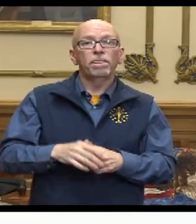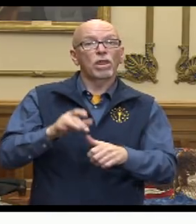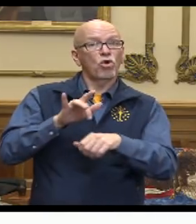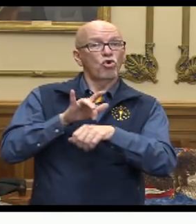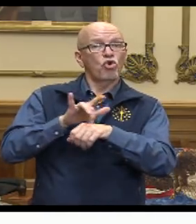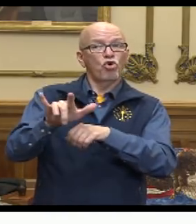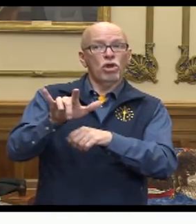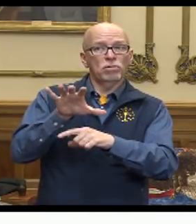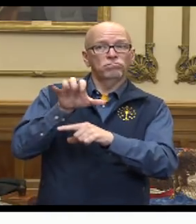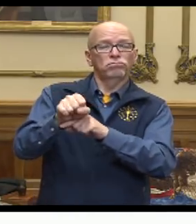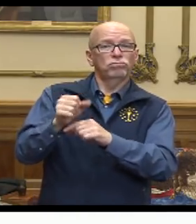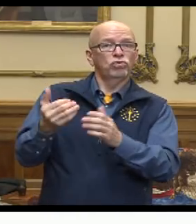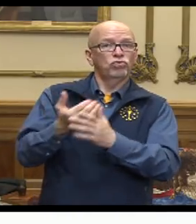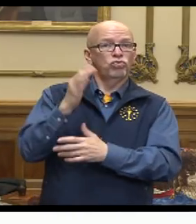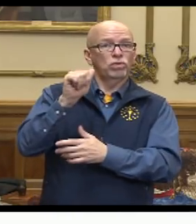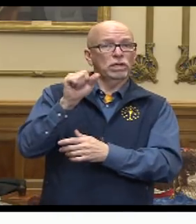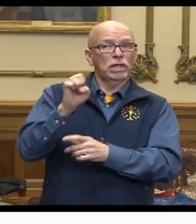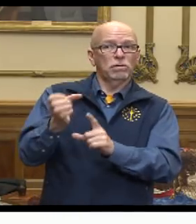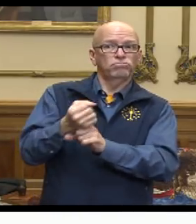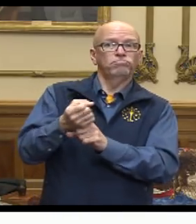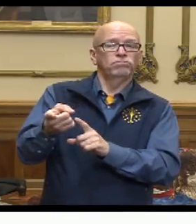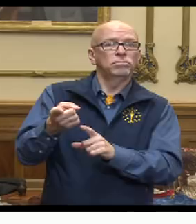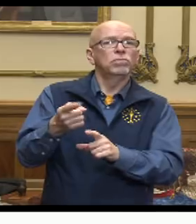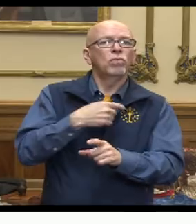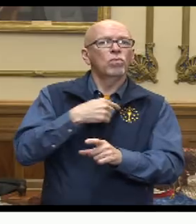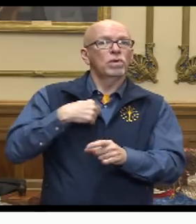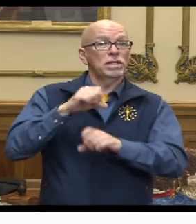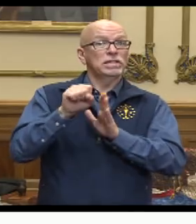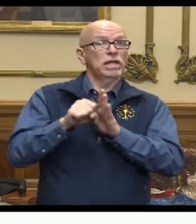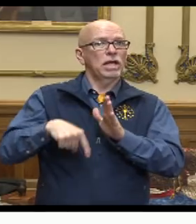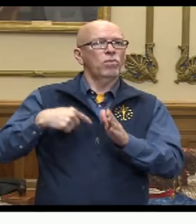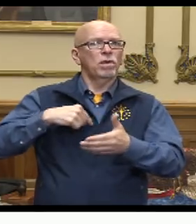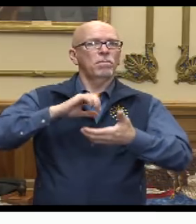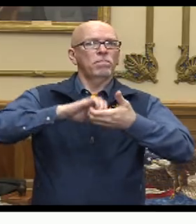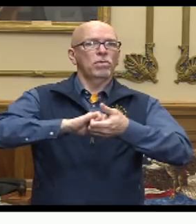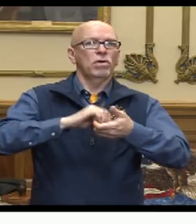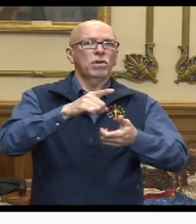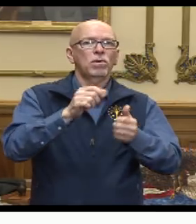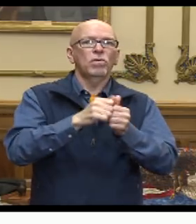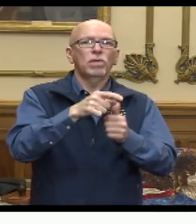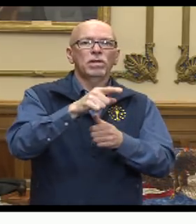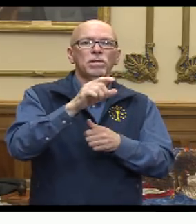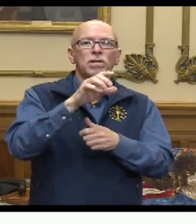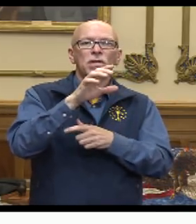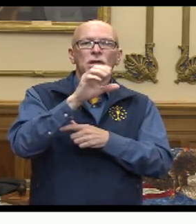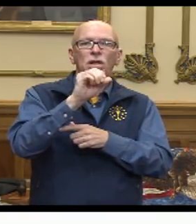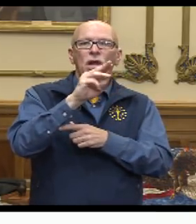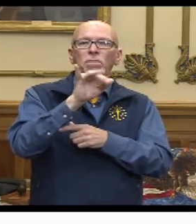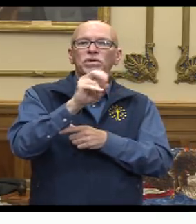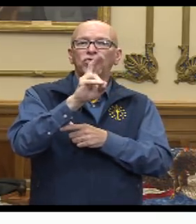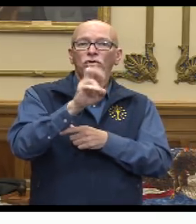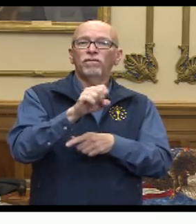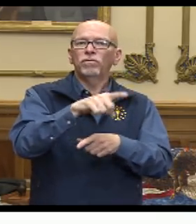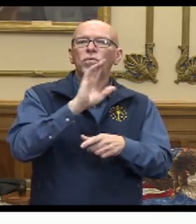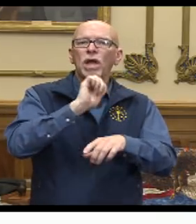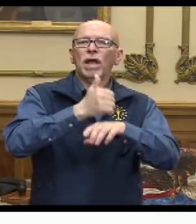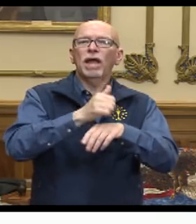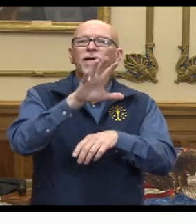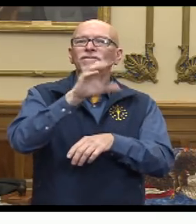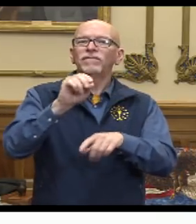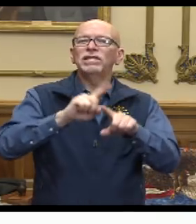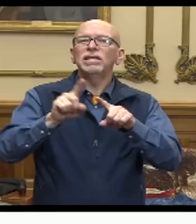of new cases, the state has partnered with OmptumServe to add 50 testing locations